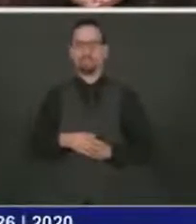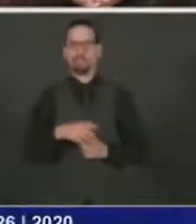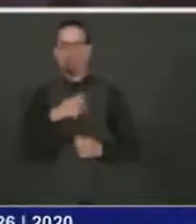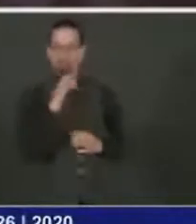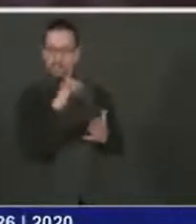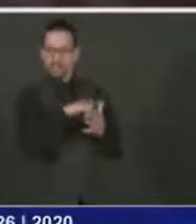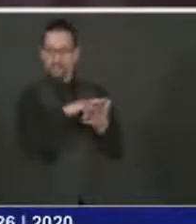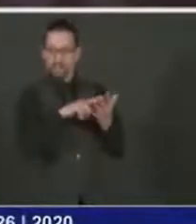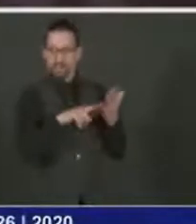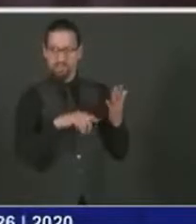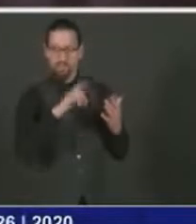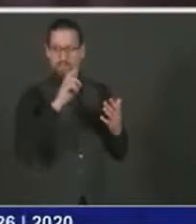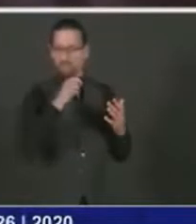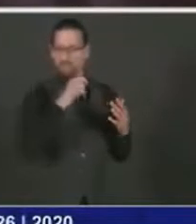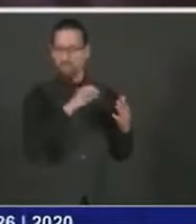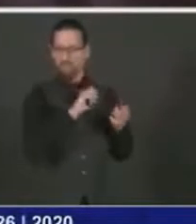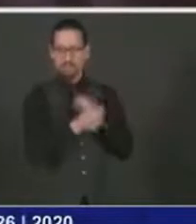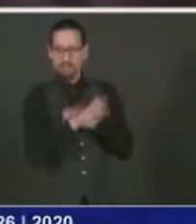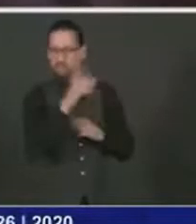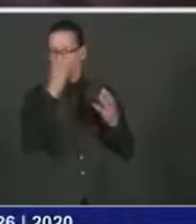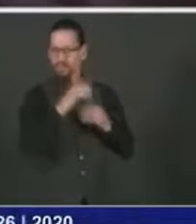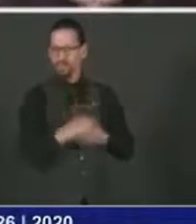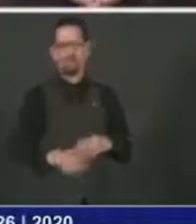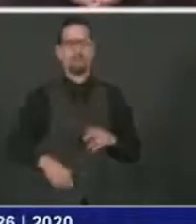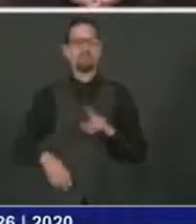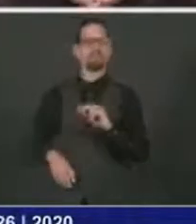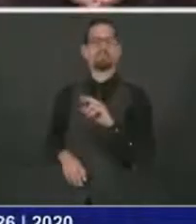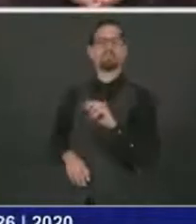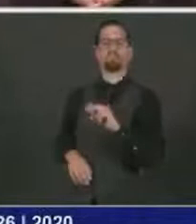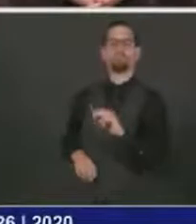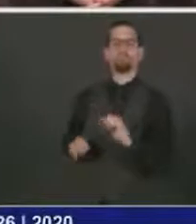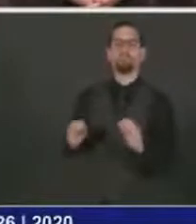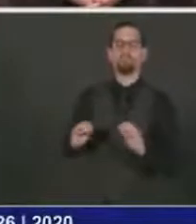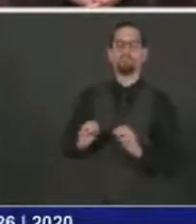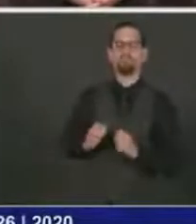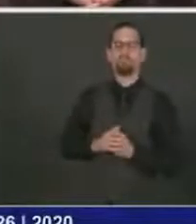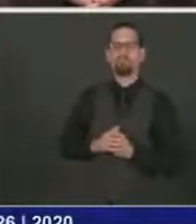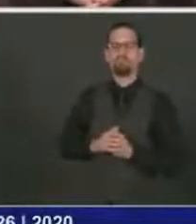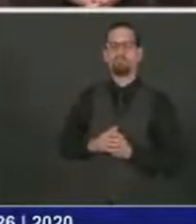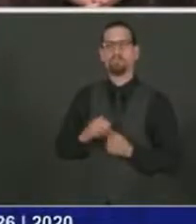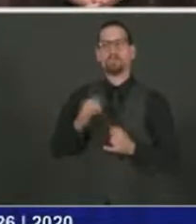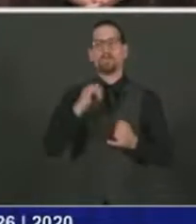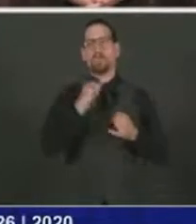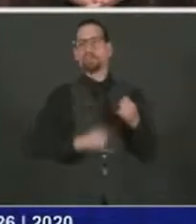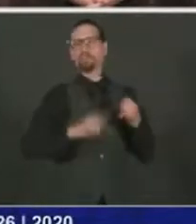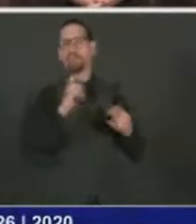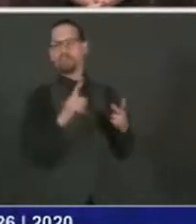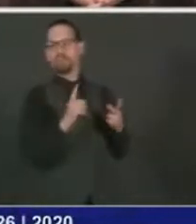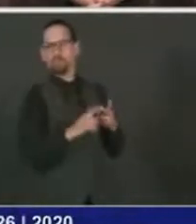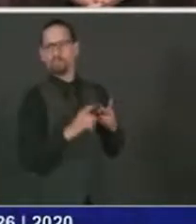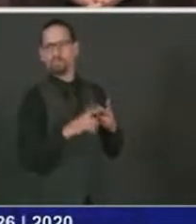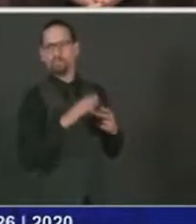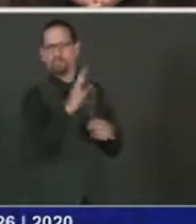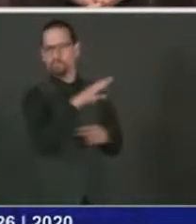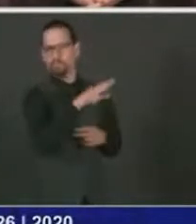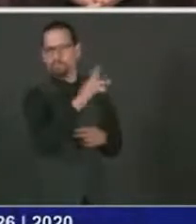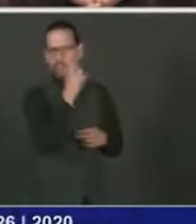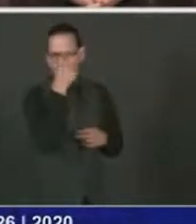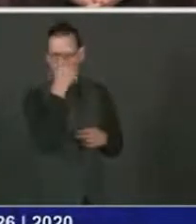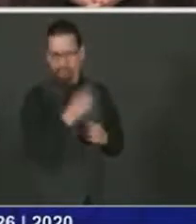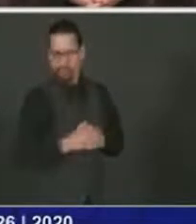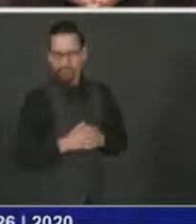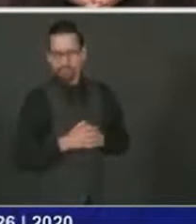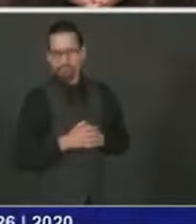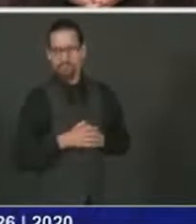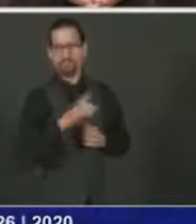it hasn't affected our thinking. John. Governor, when this started, I believe a lot of homeless